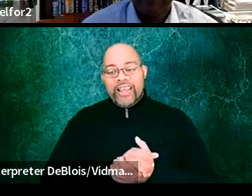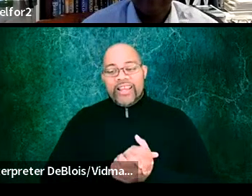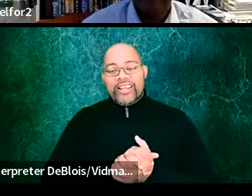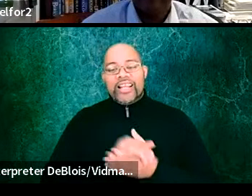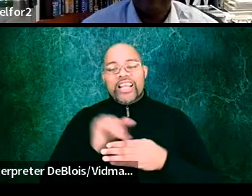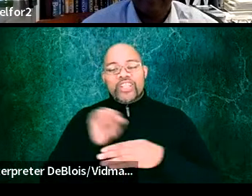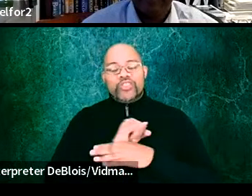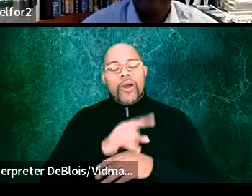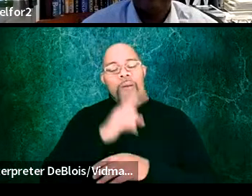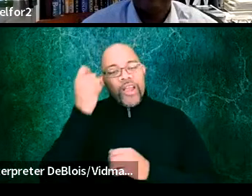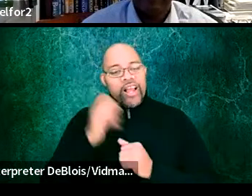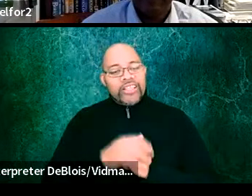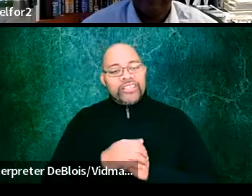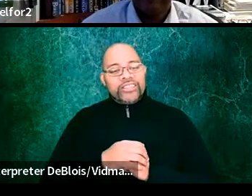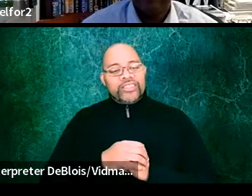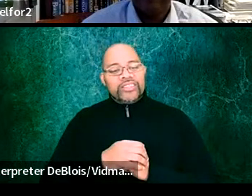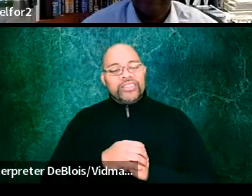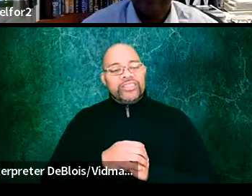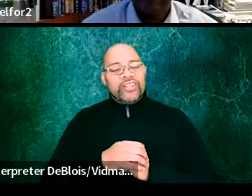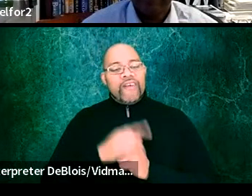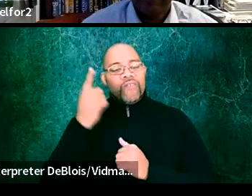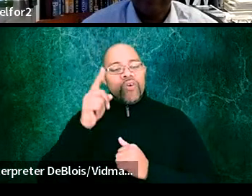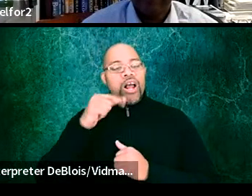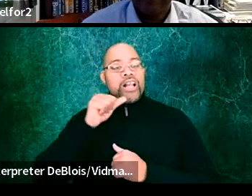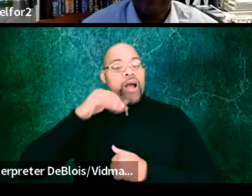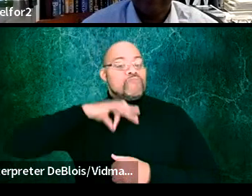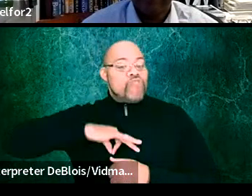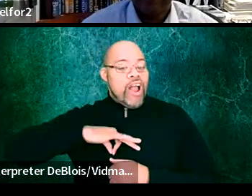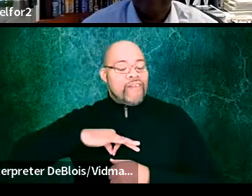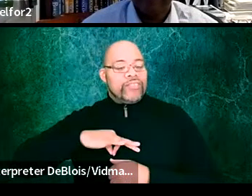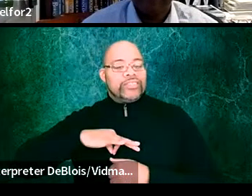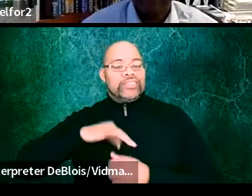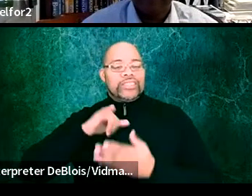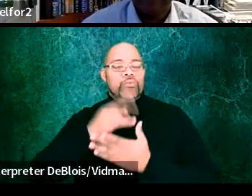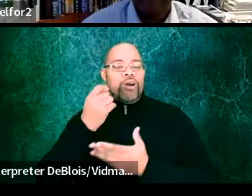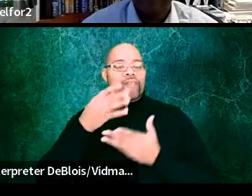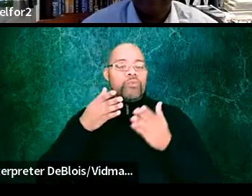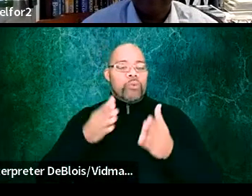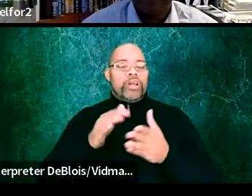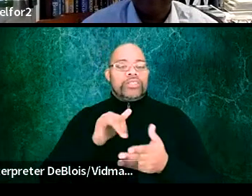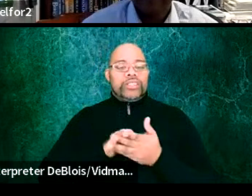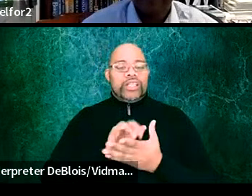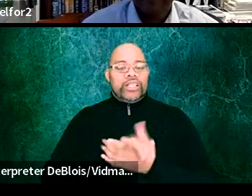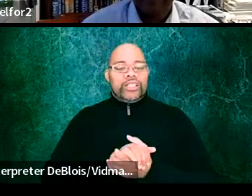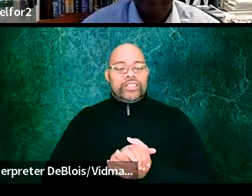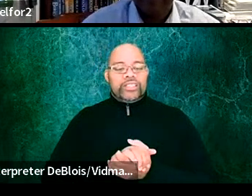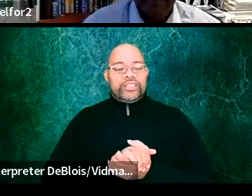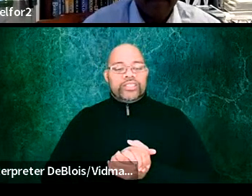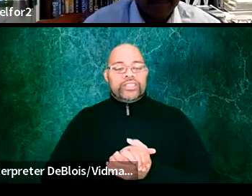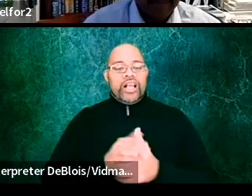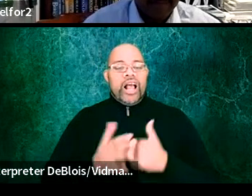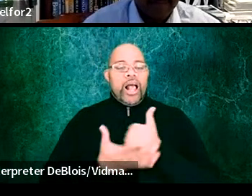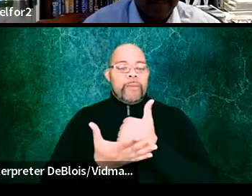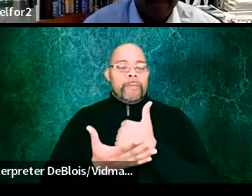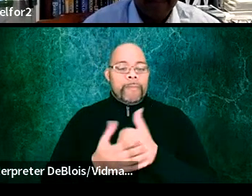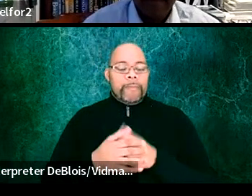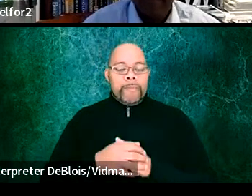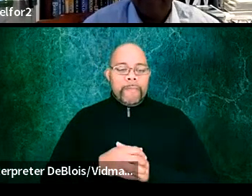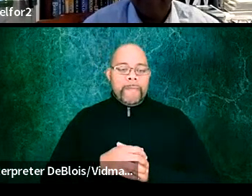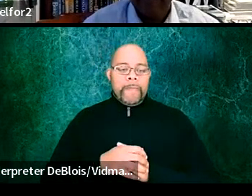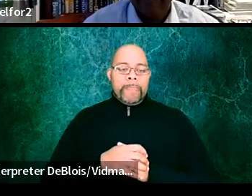interns, because for a nonprofit, that's one of the ways to help.